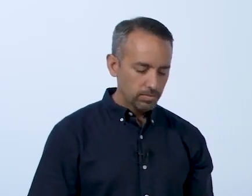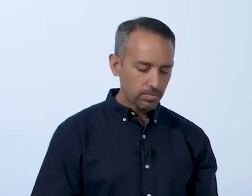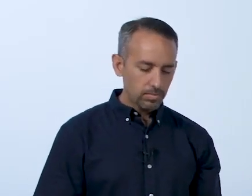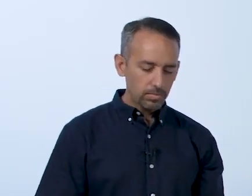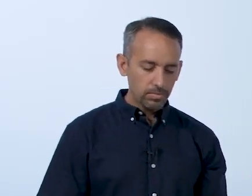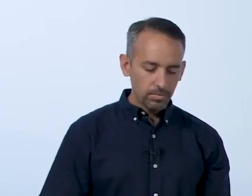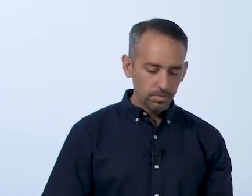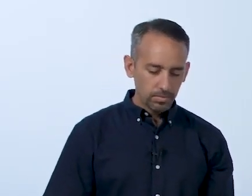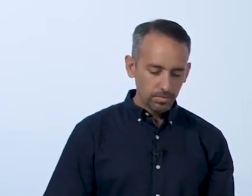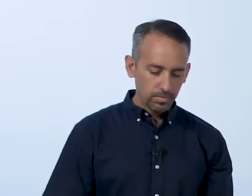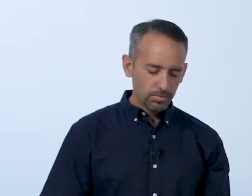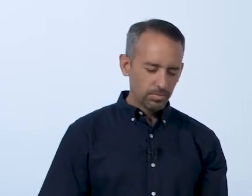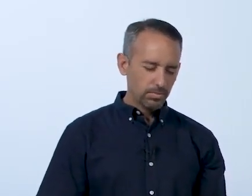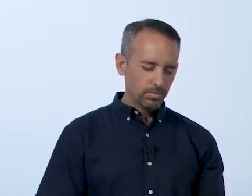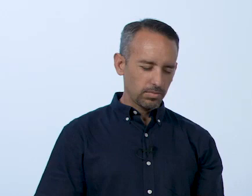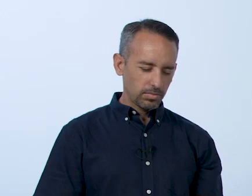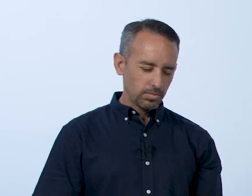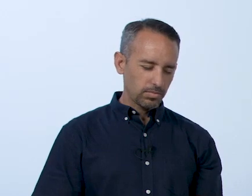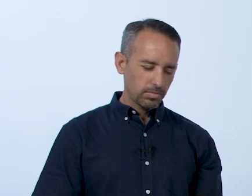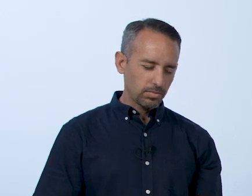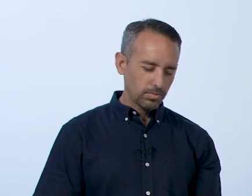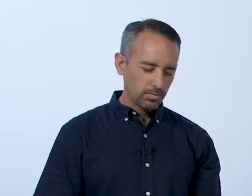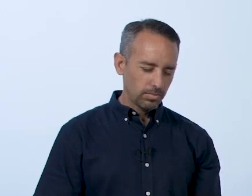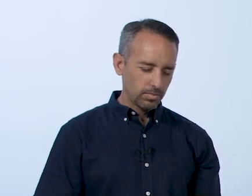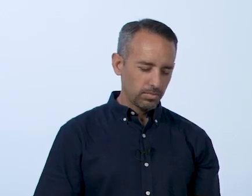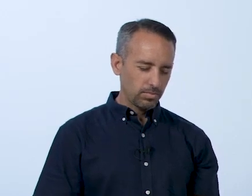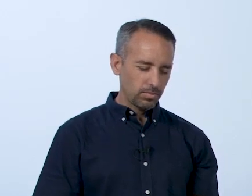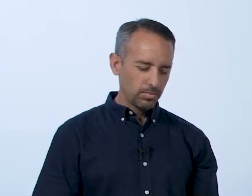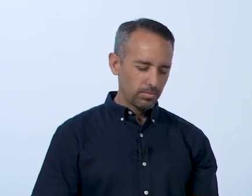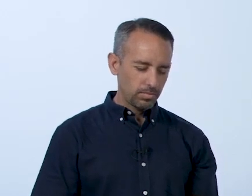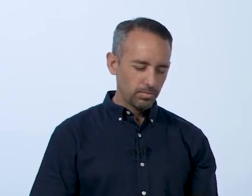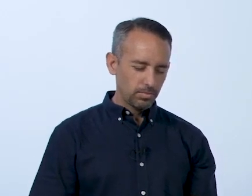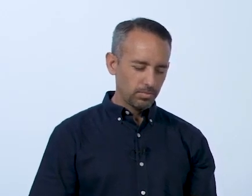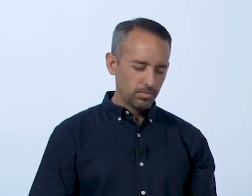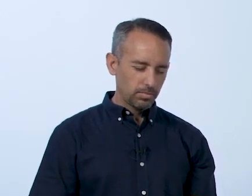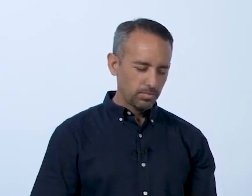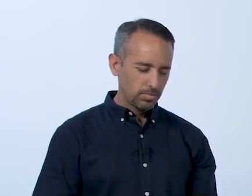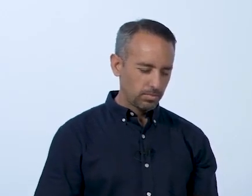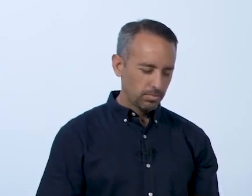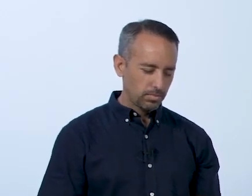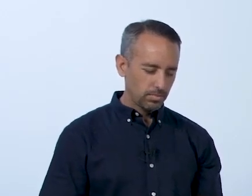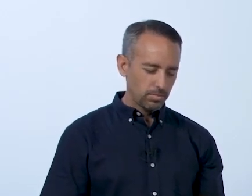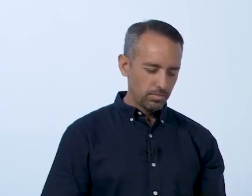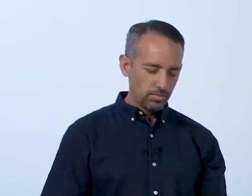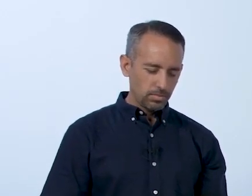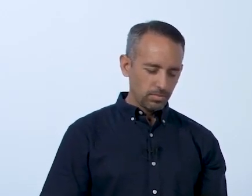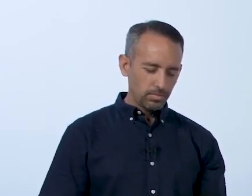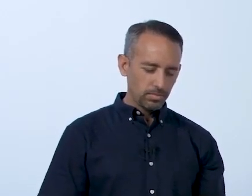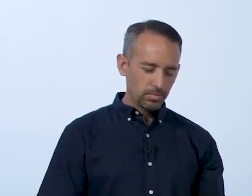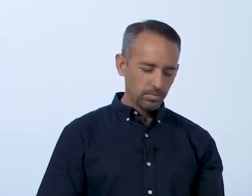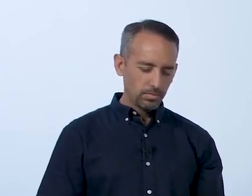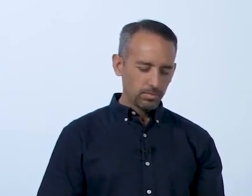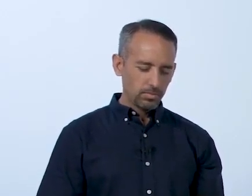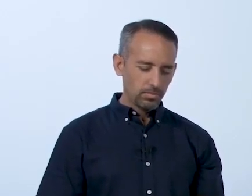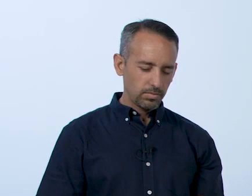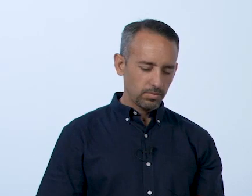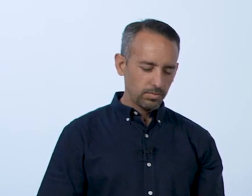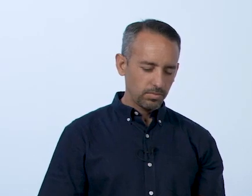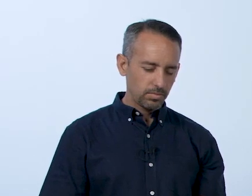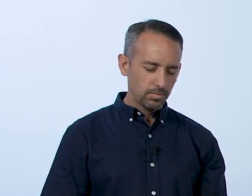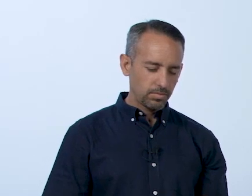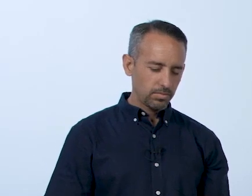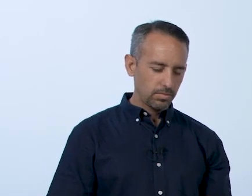before you, Lord, and I pray for all the healthcare workers, every single nurse, doctor, every single